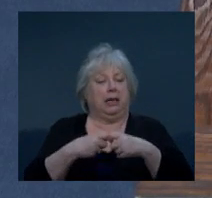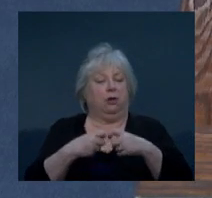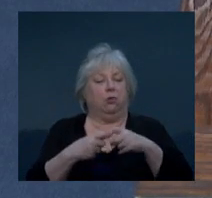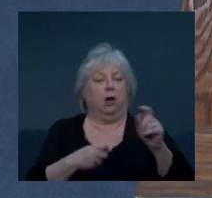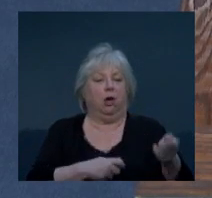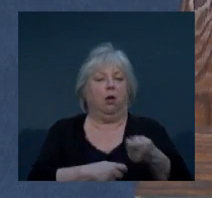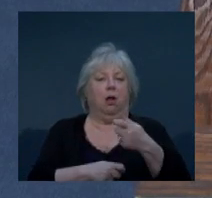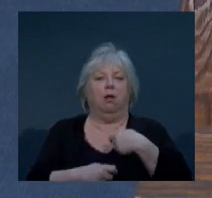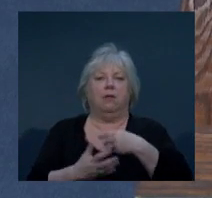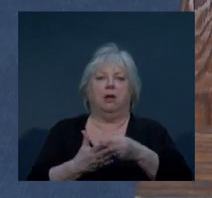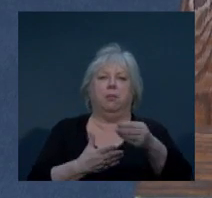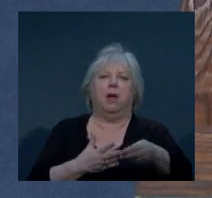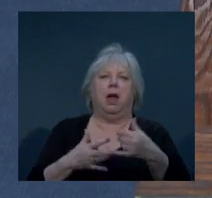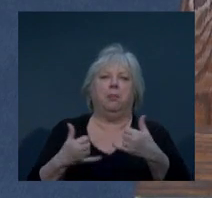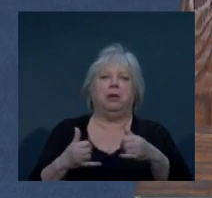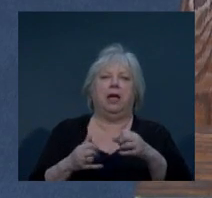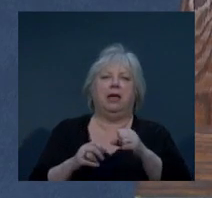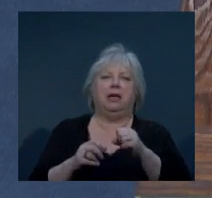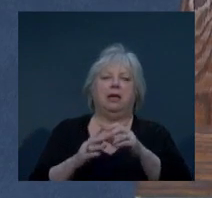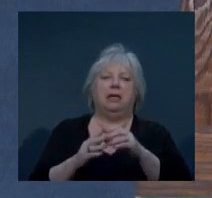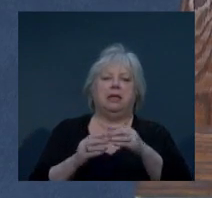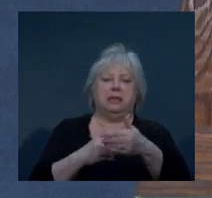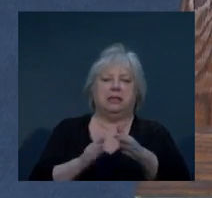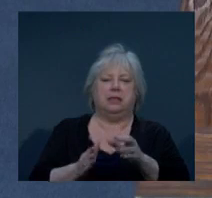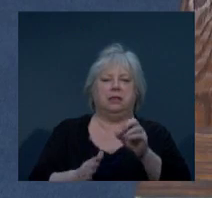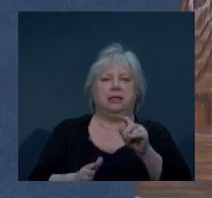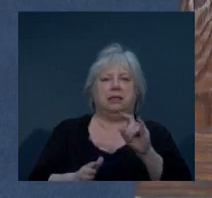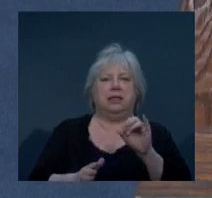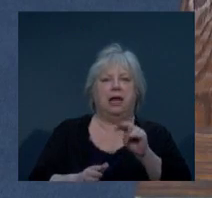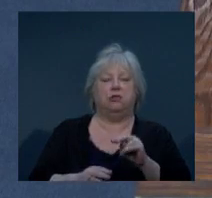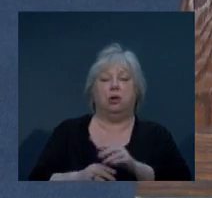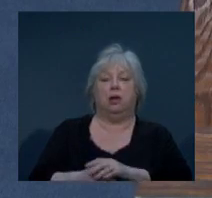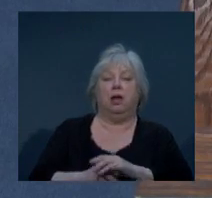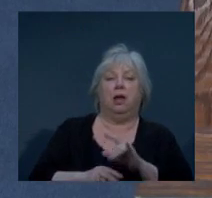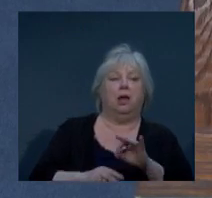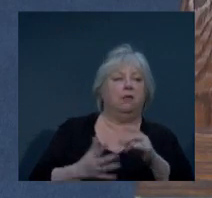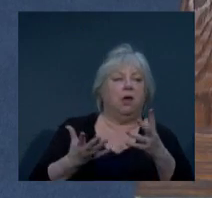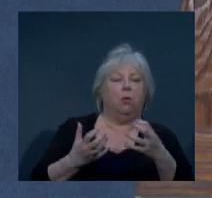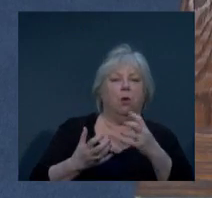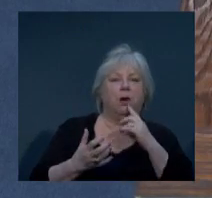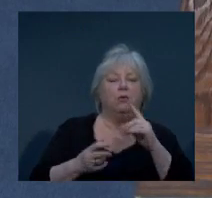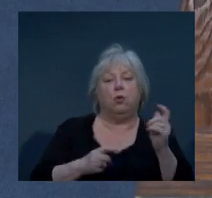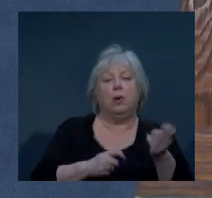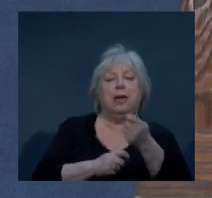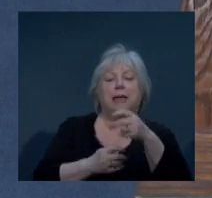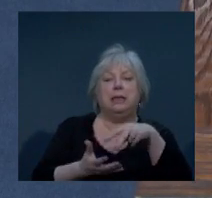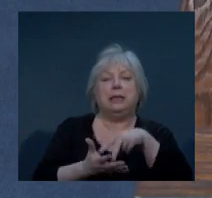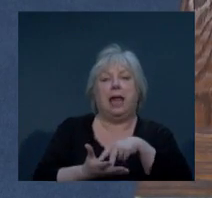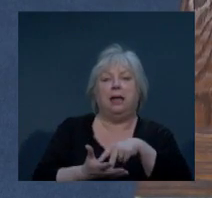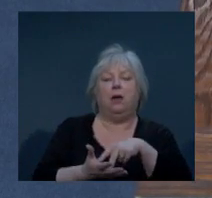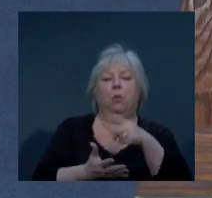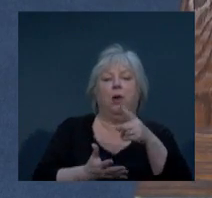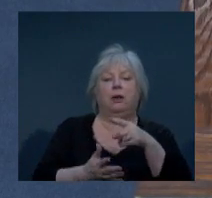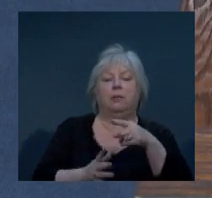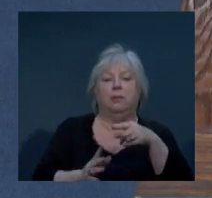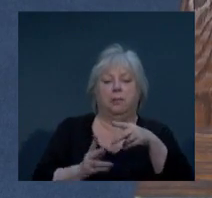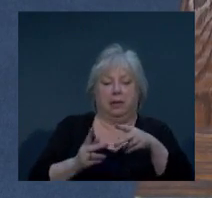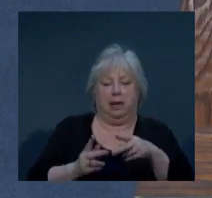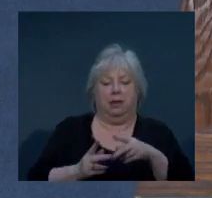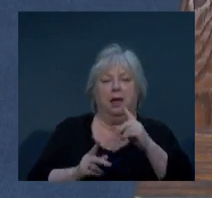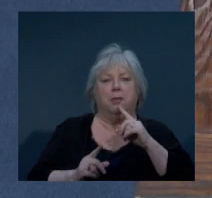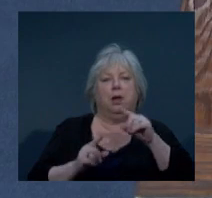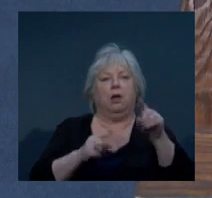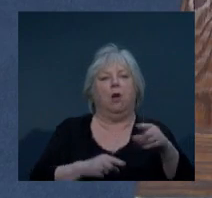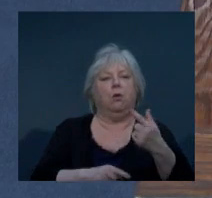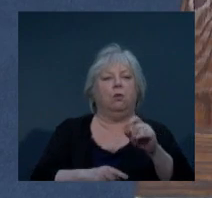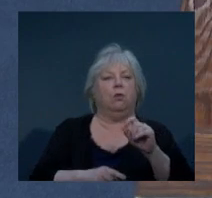buy a PlayStation. If I wanted to hit standing still in one spot and hit balls, I'm going to go down to Golf World